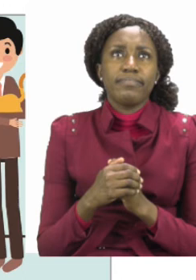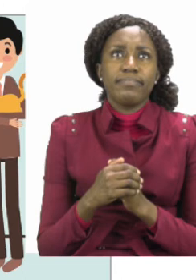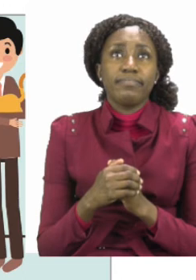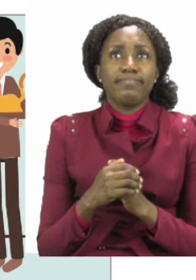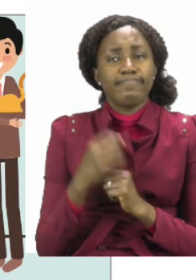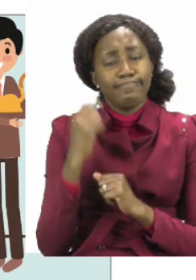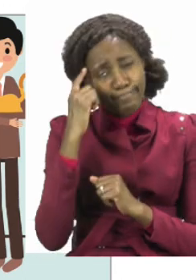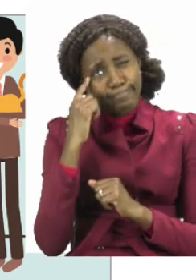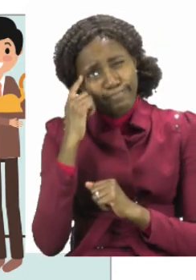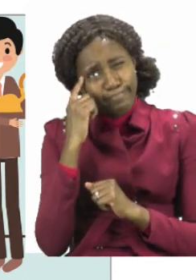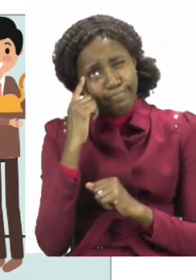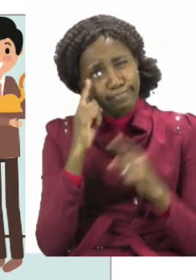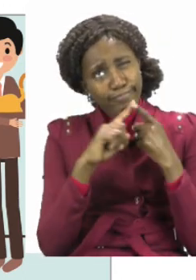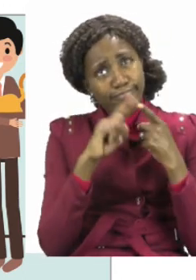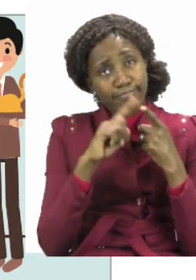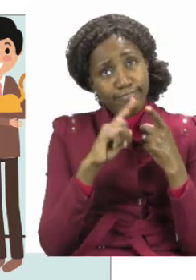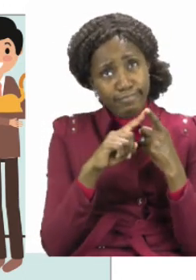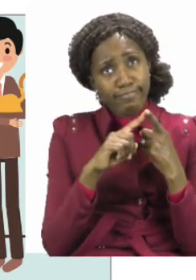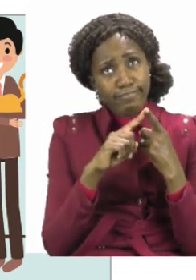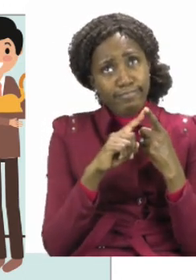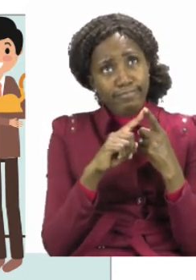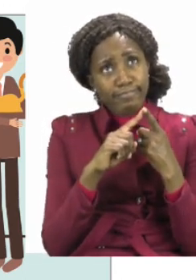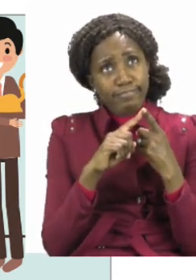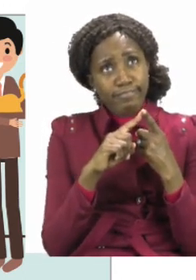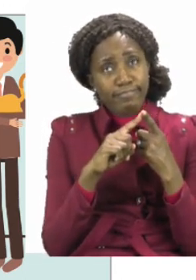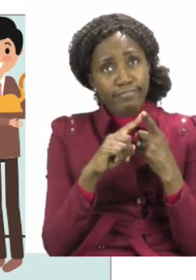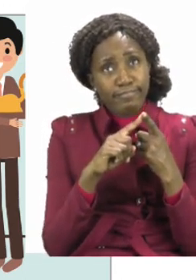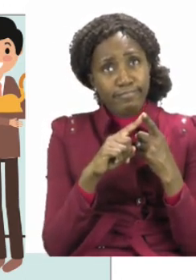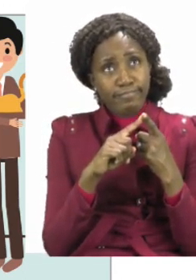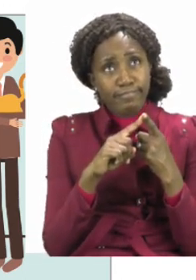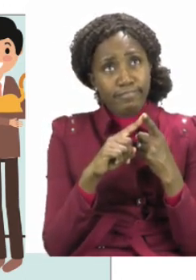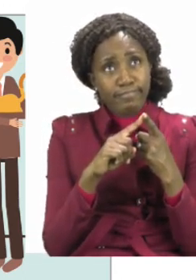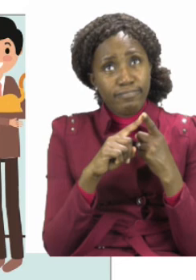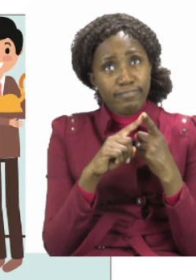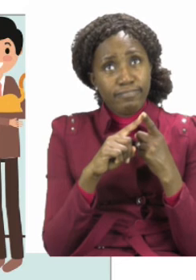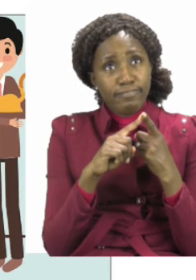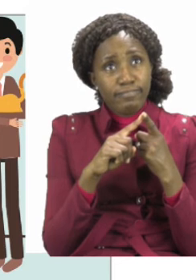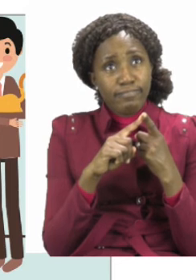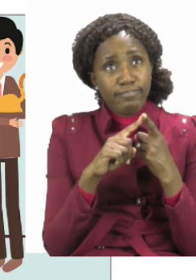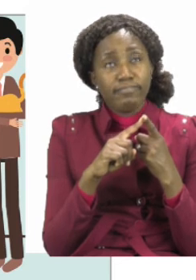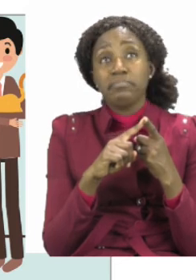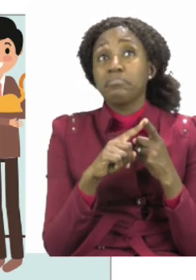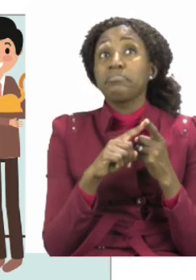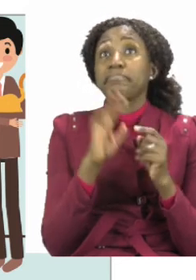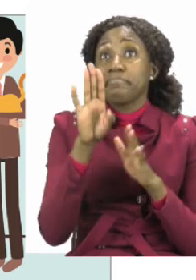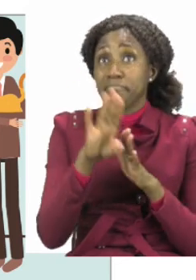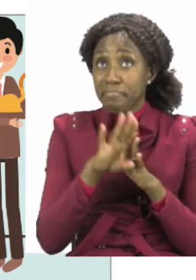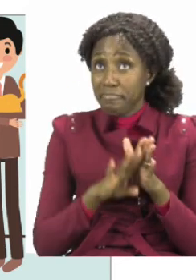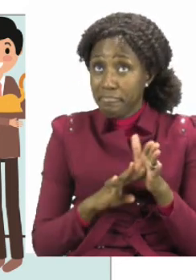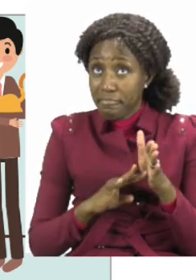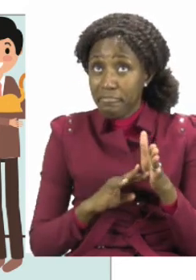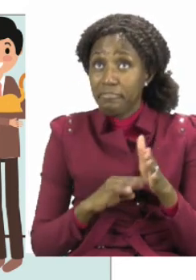think the first picture is where they are arriving at the